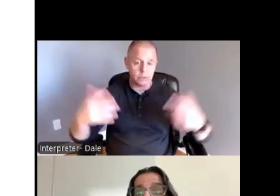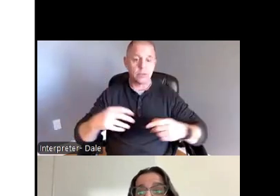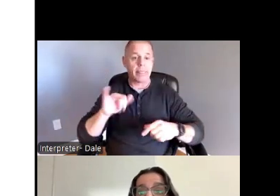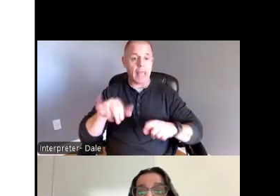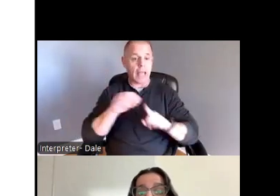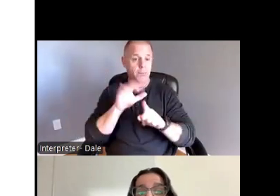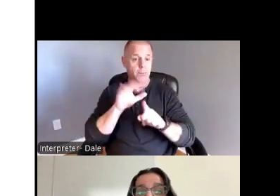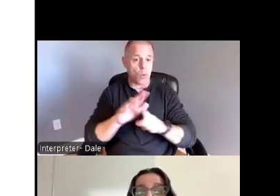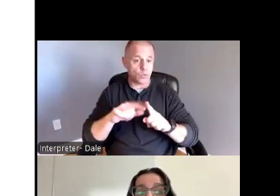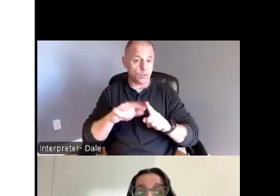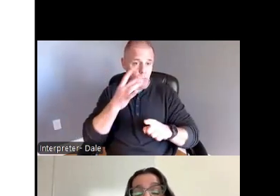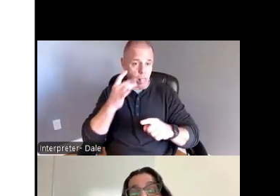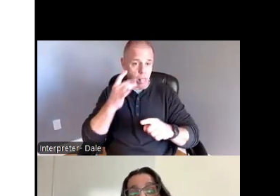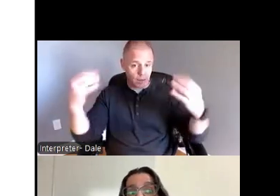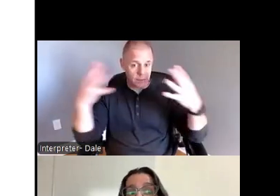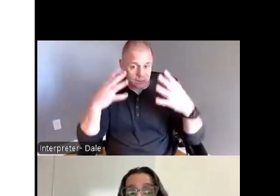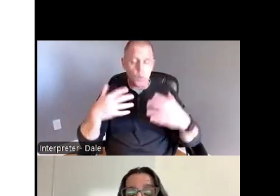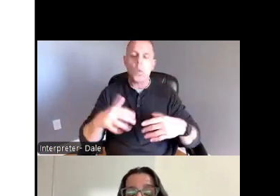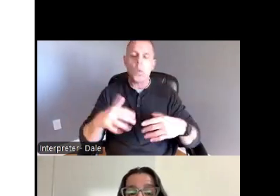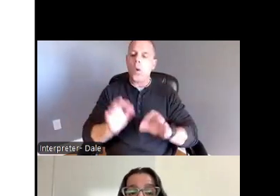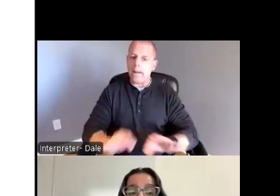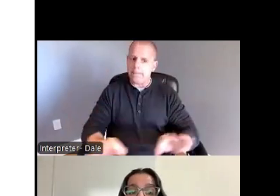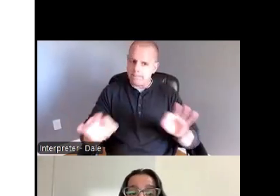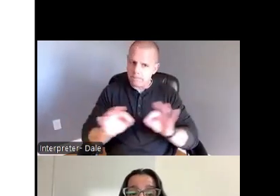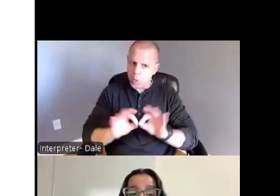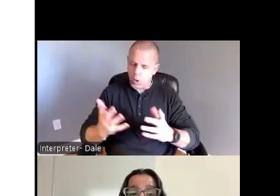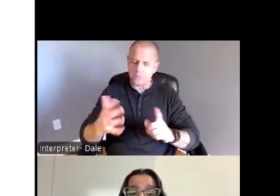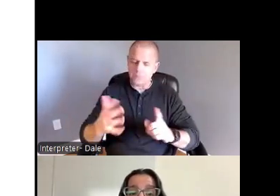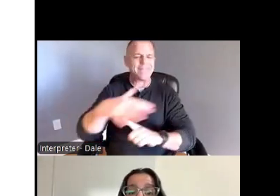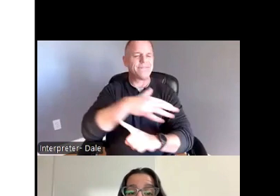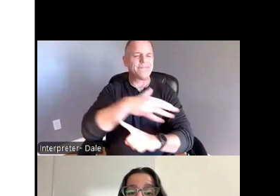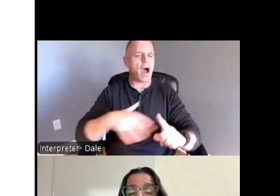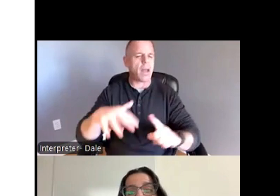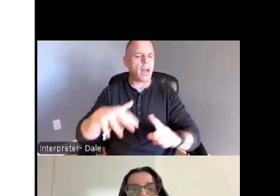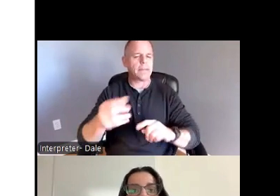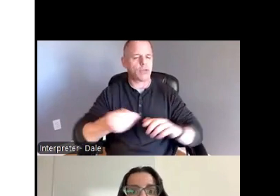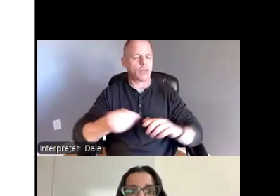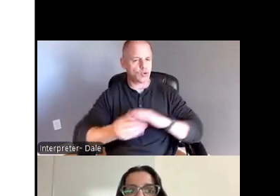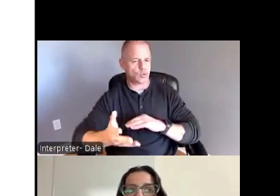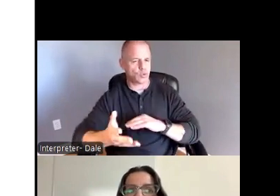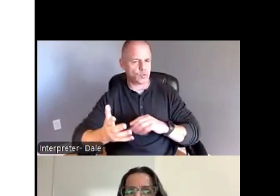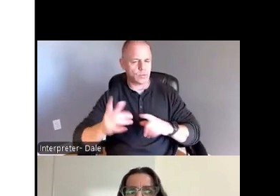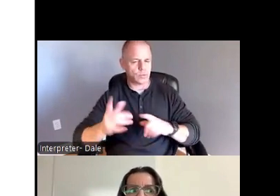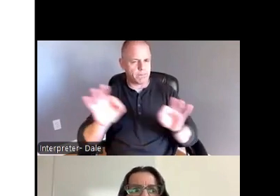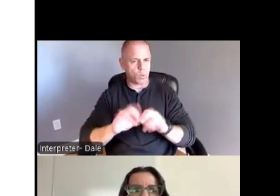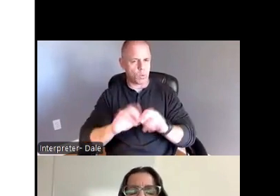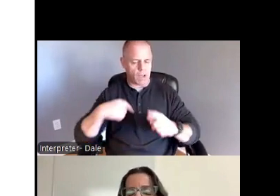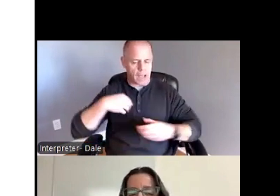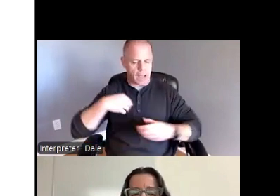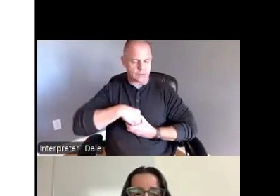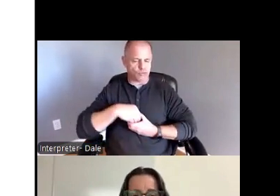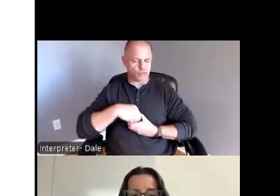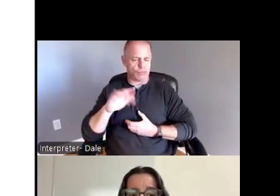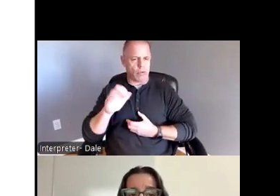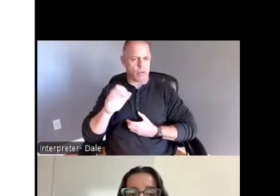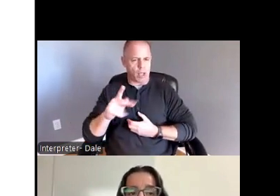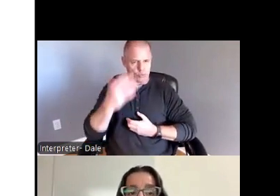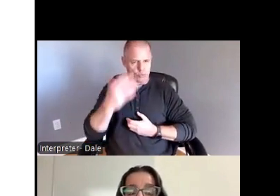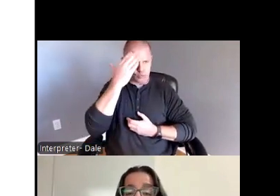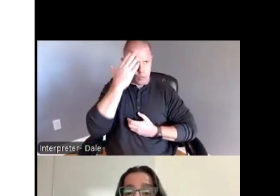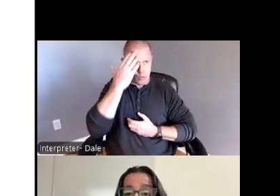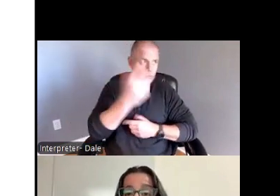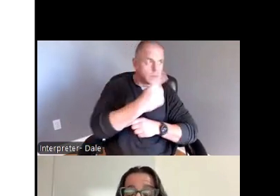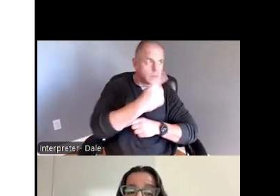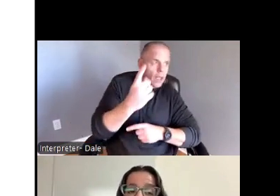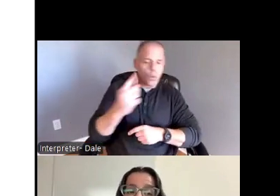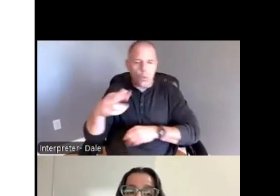important and very environmental cue that will be important to our internal clocks to know if it's day or night. And